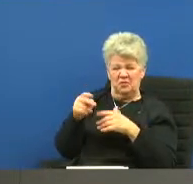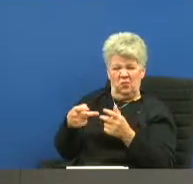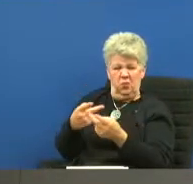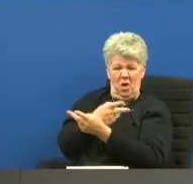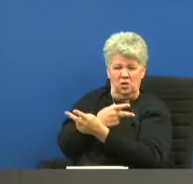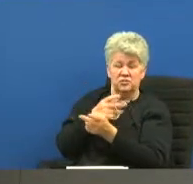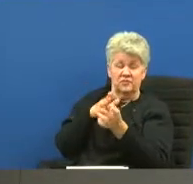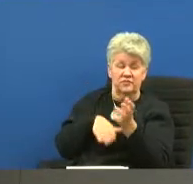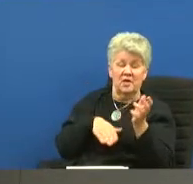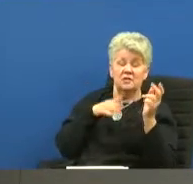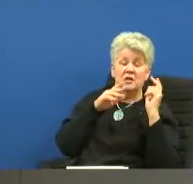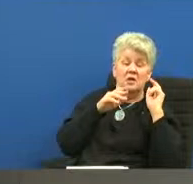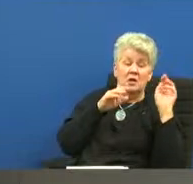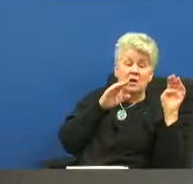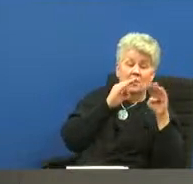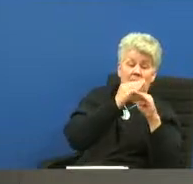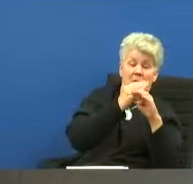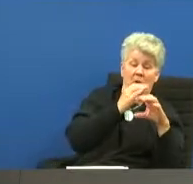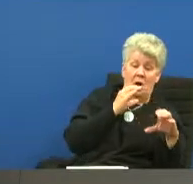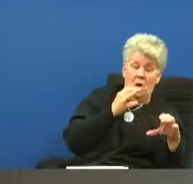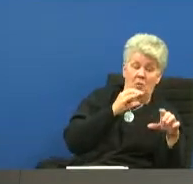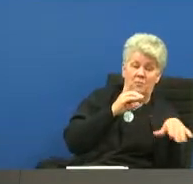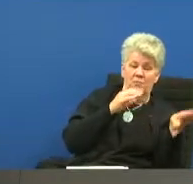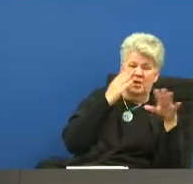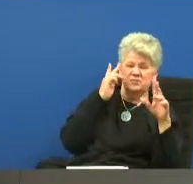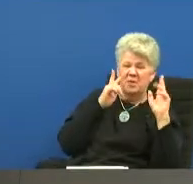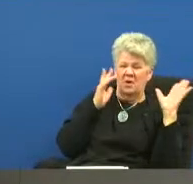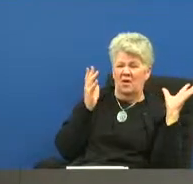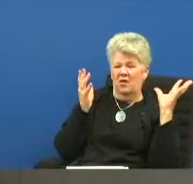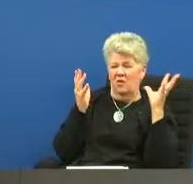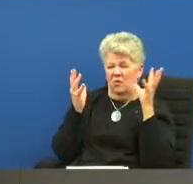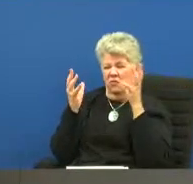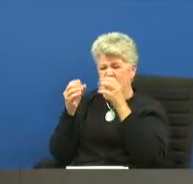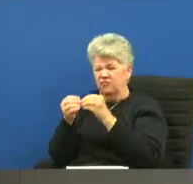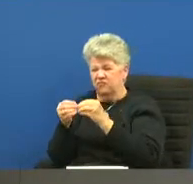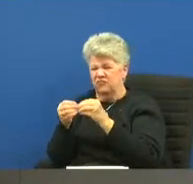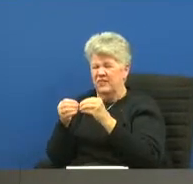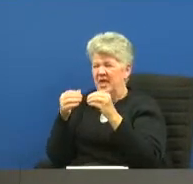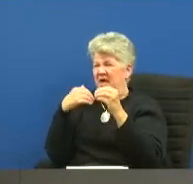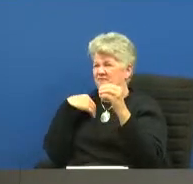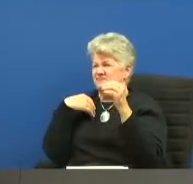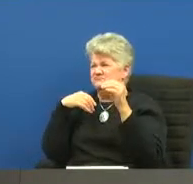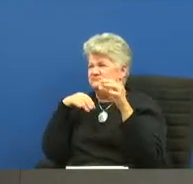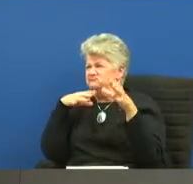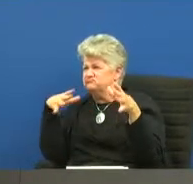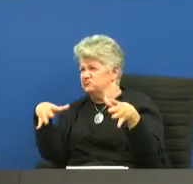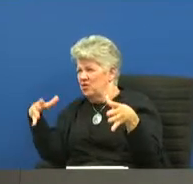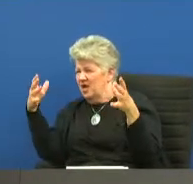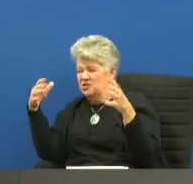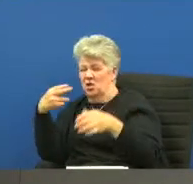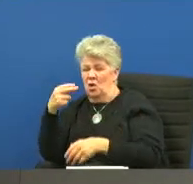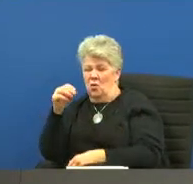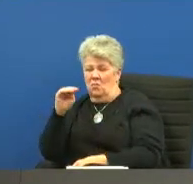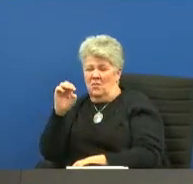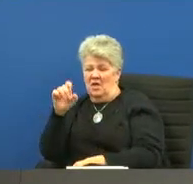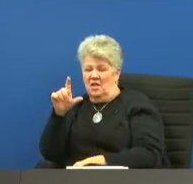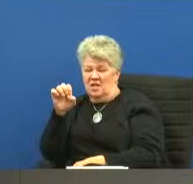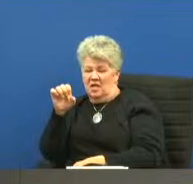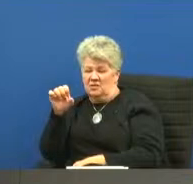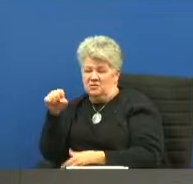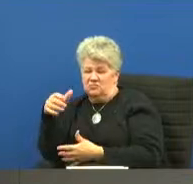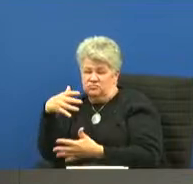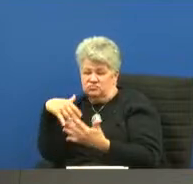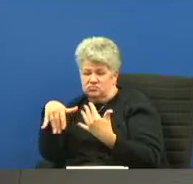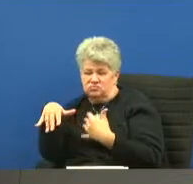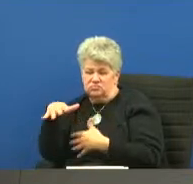parks because people congregate there. There are dumpsters there. There are homeless people there who are not a part of